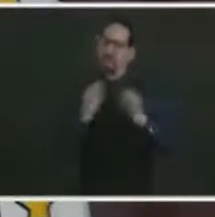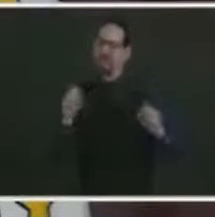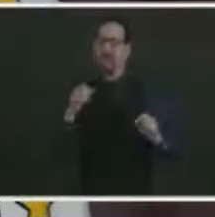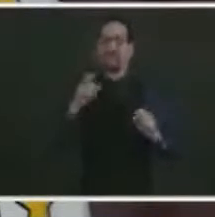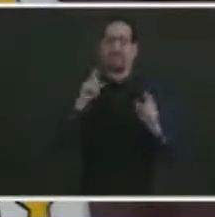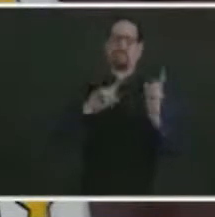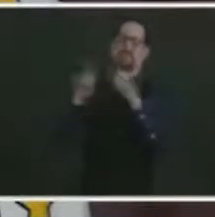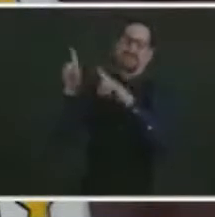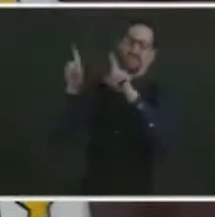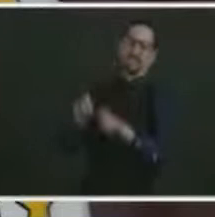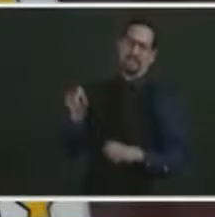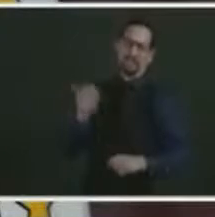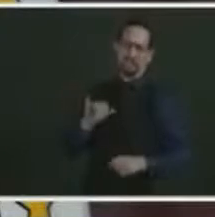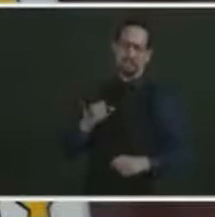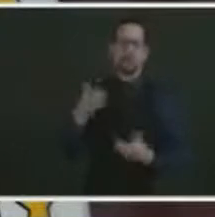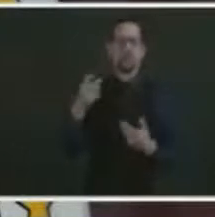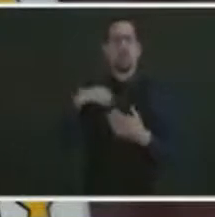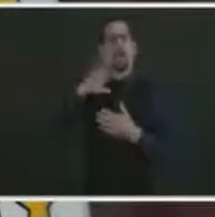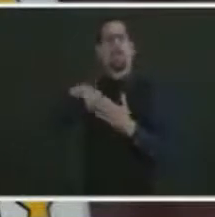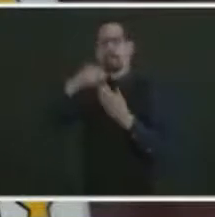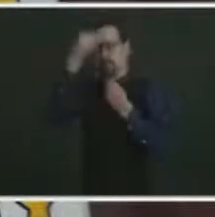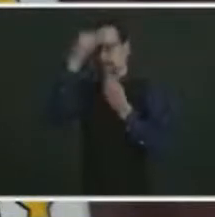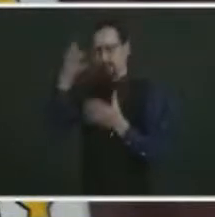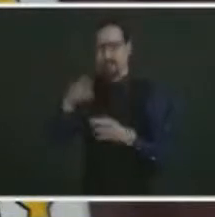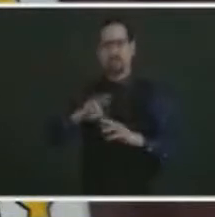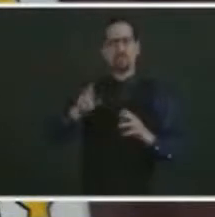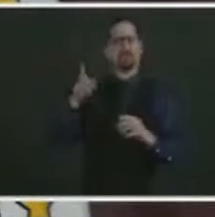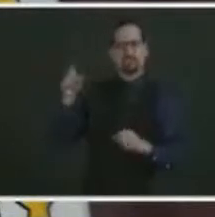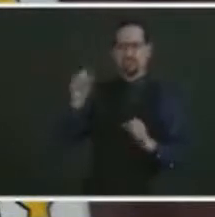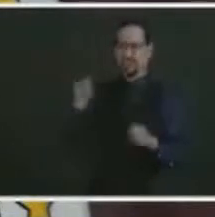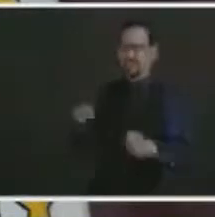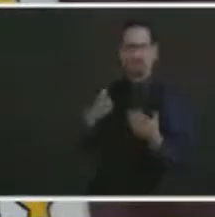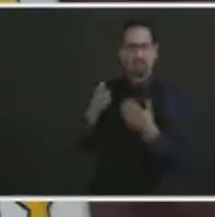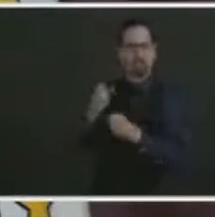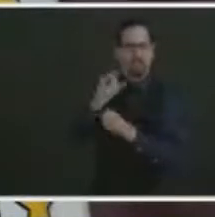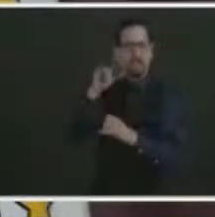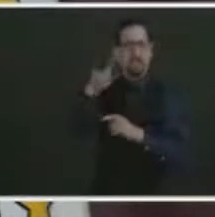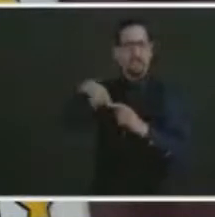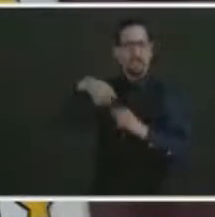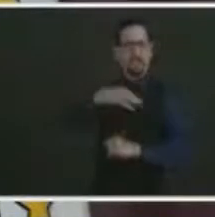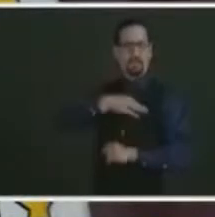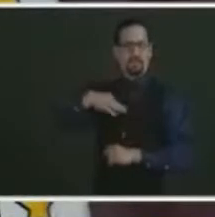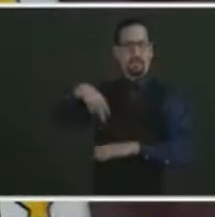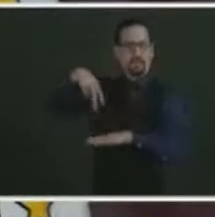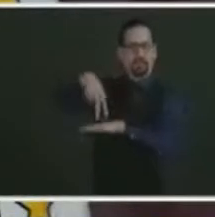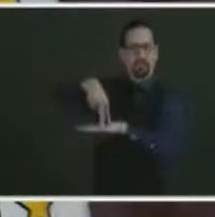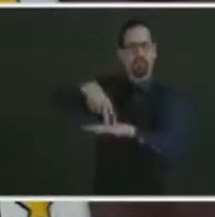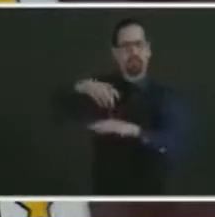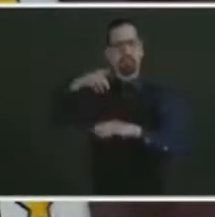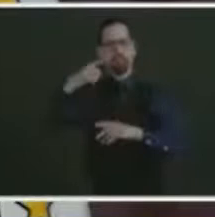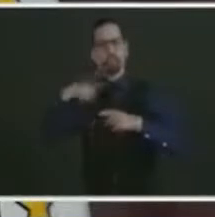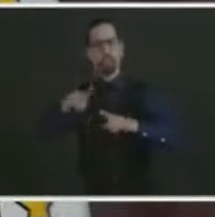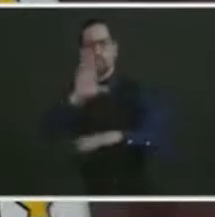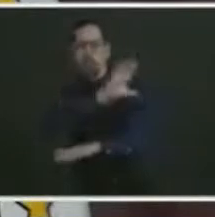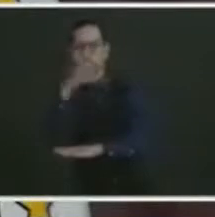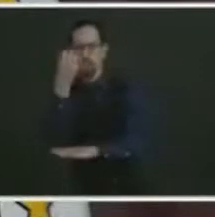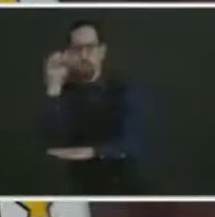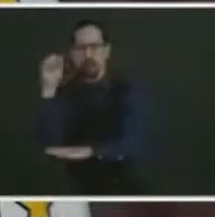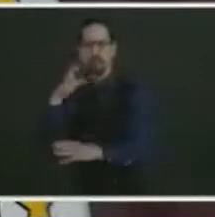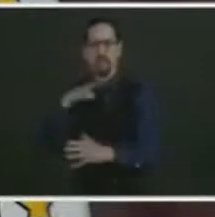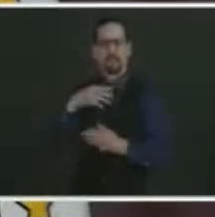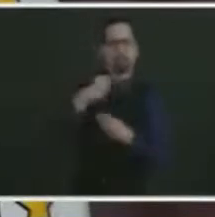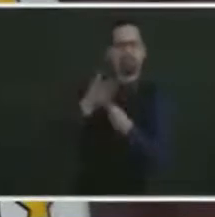that information at the protest around where you can be tested, what symptoms to look out for. Now, I do want to make